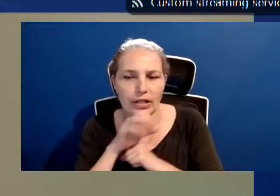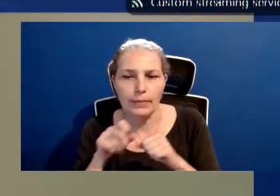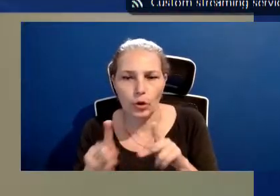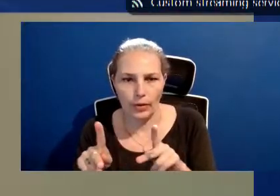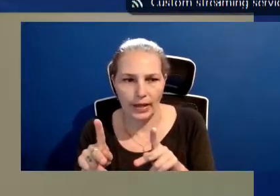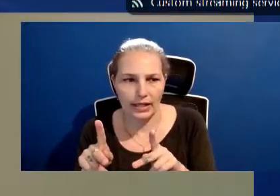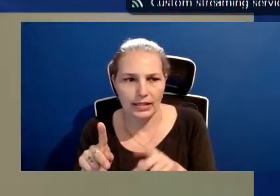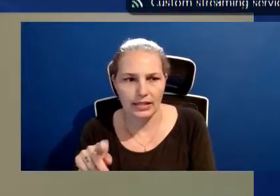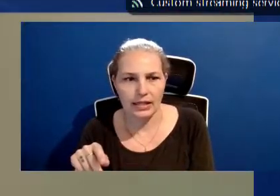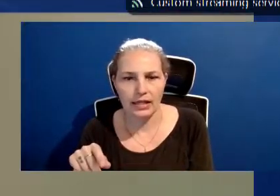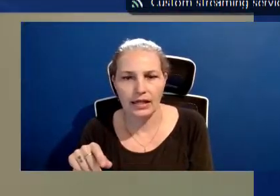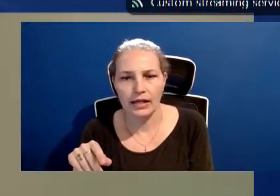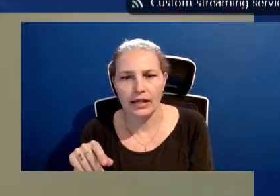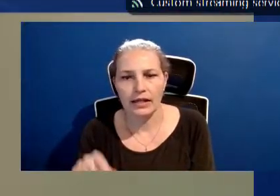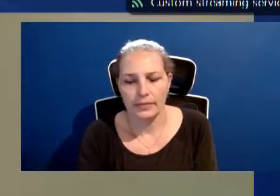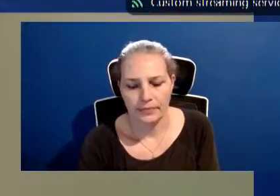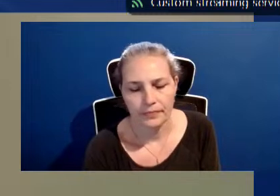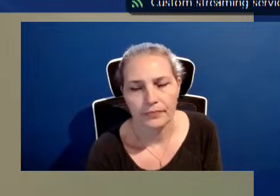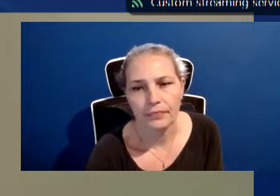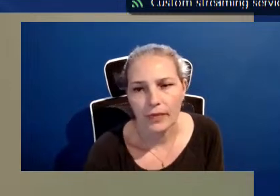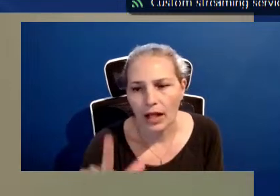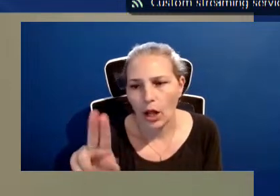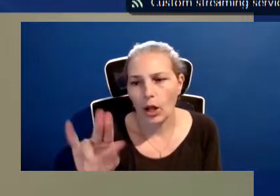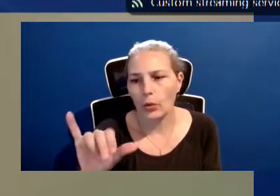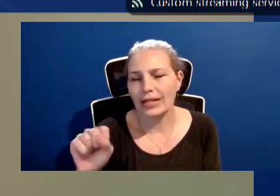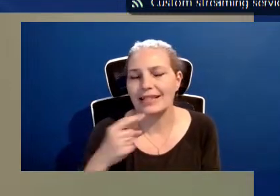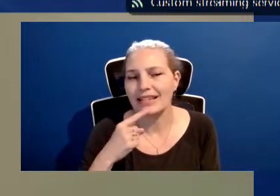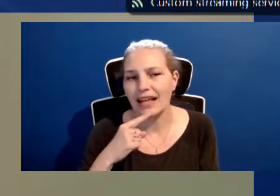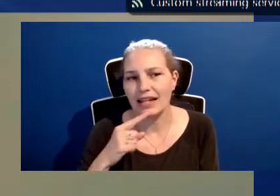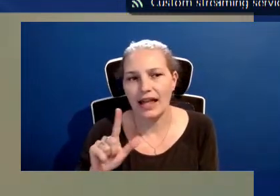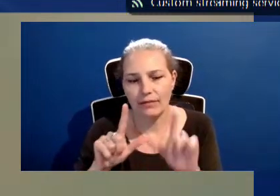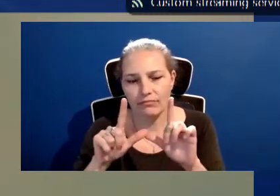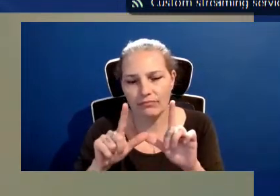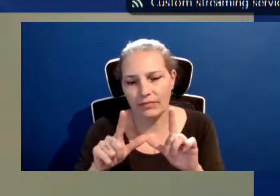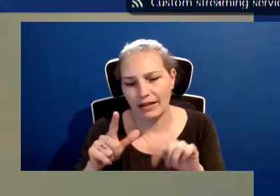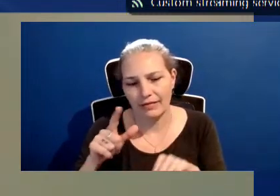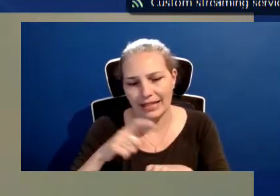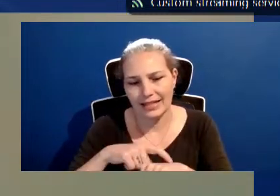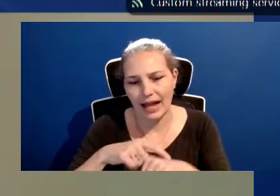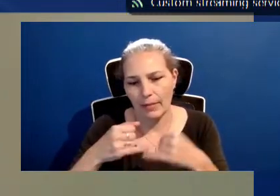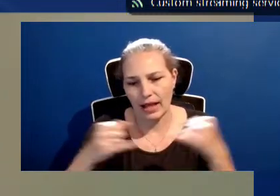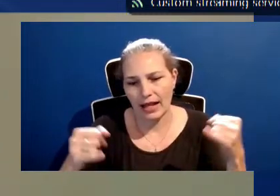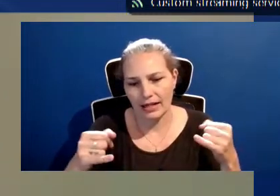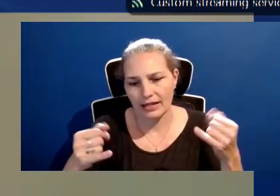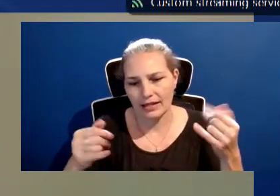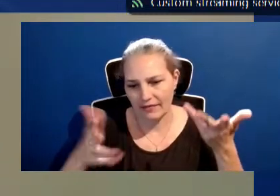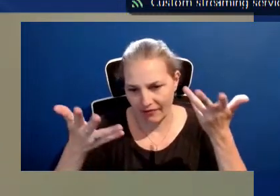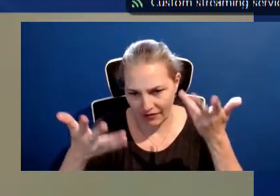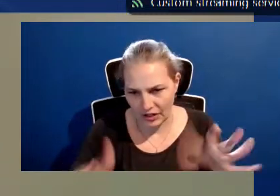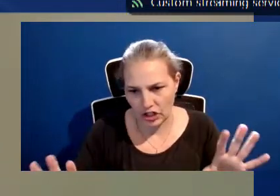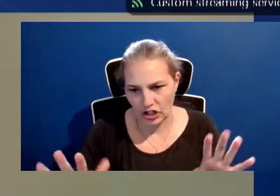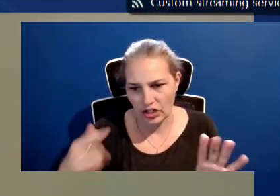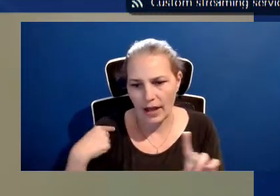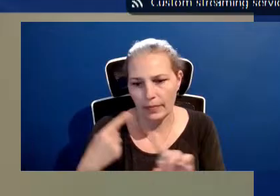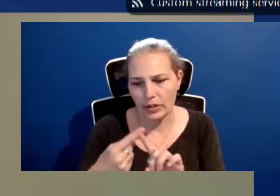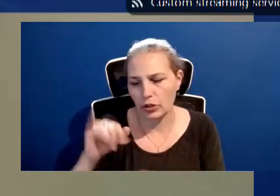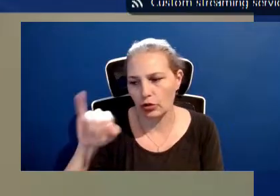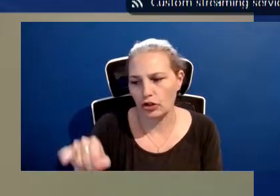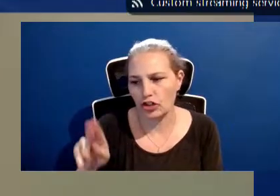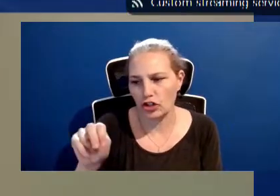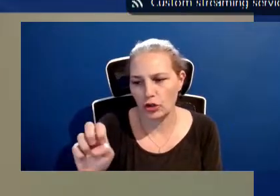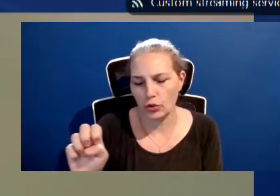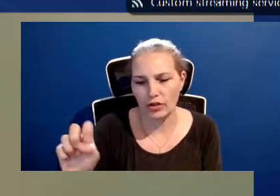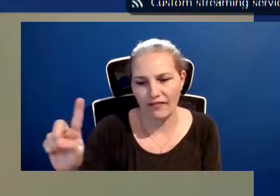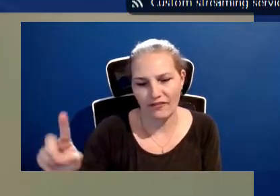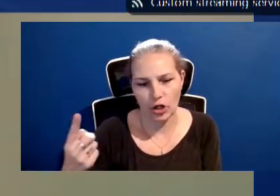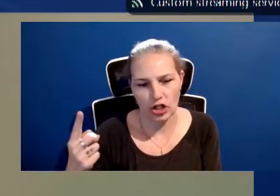actually passed. Folks had until June 1st to pull a fire debris removal permit, and until